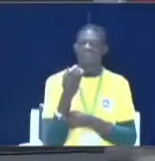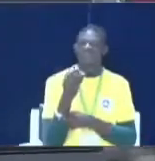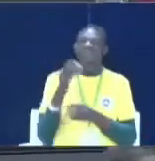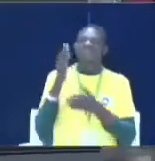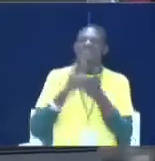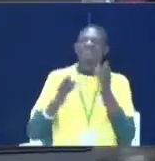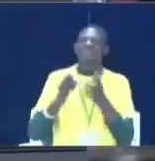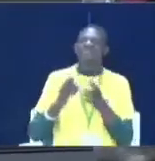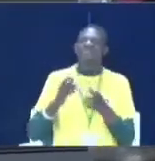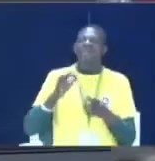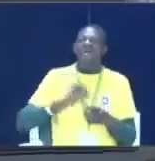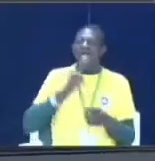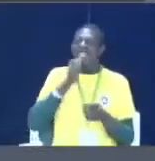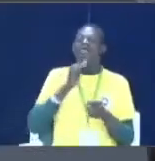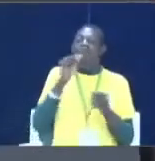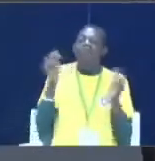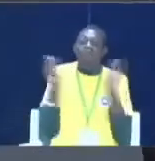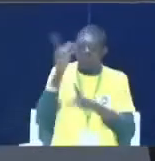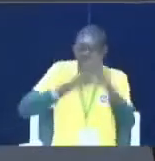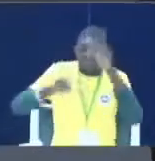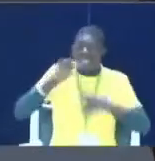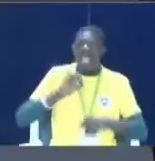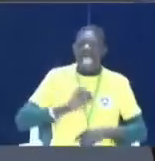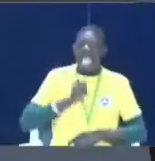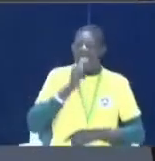Somebody say, I am not small.